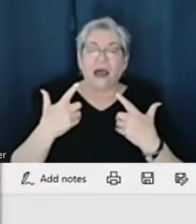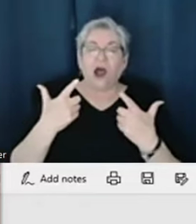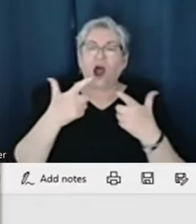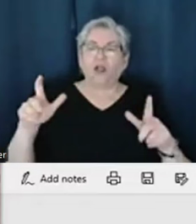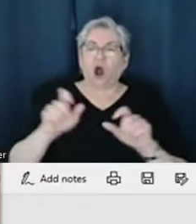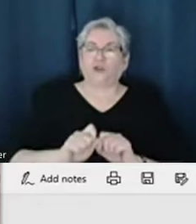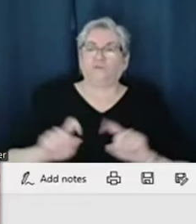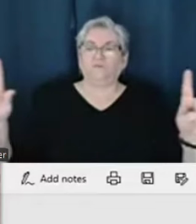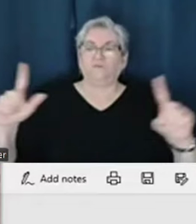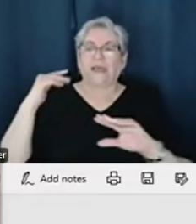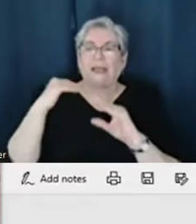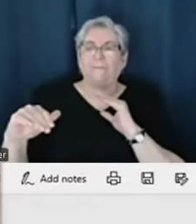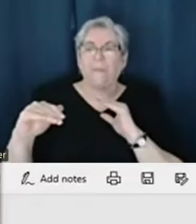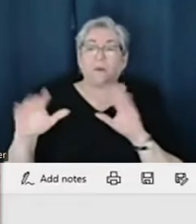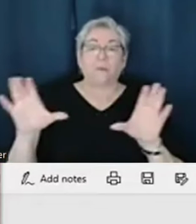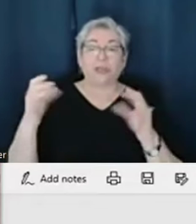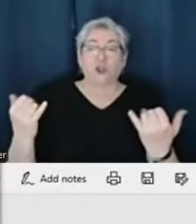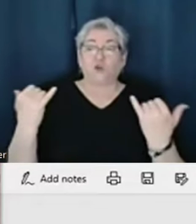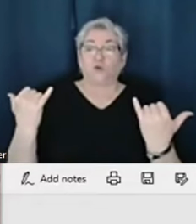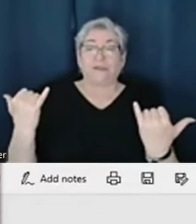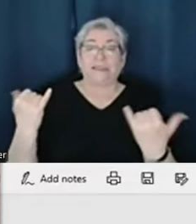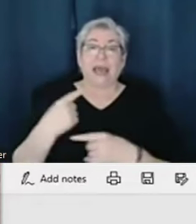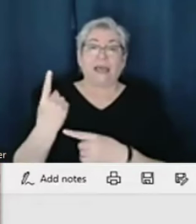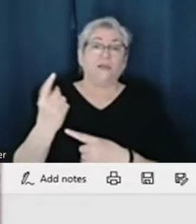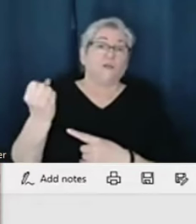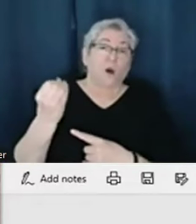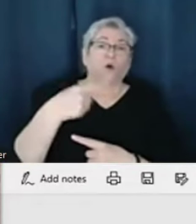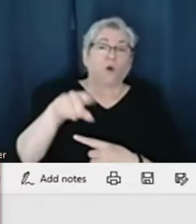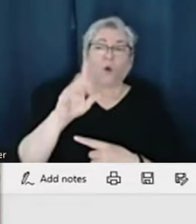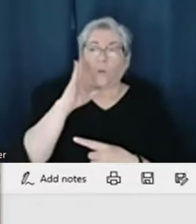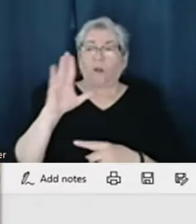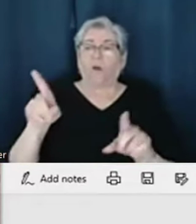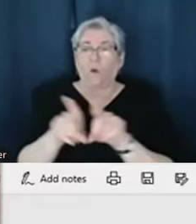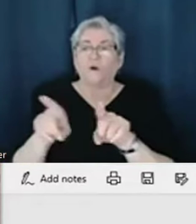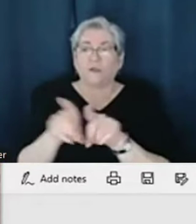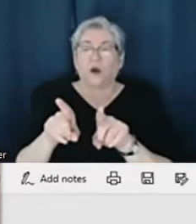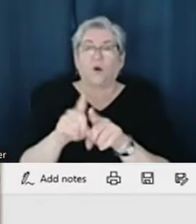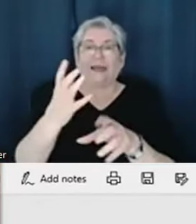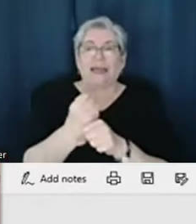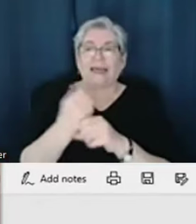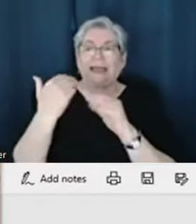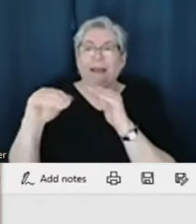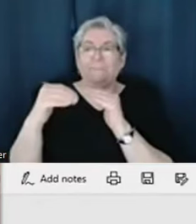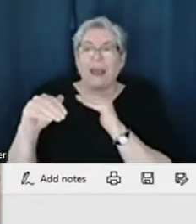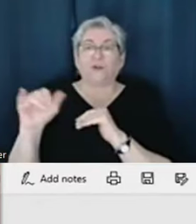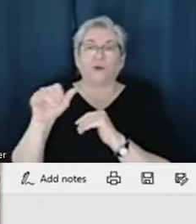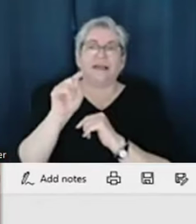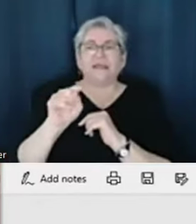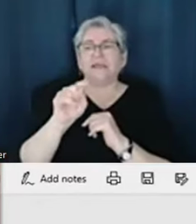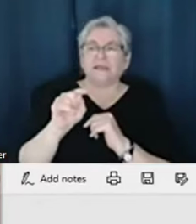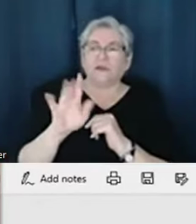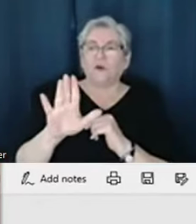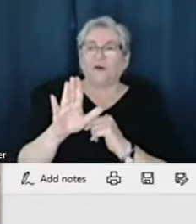think, today. And so you all will also be getting the emails. So this is sort of your sneak peek. You're